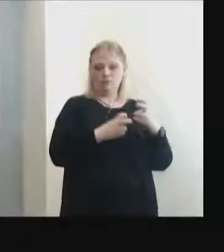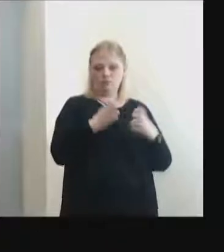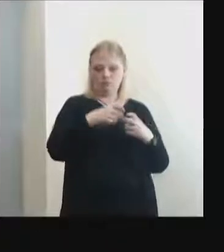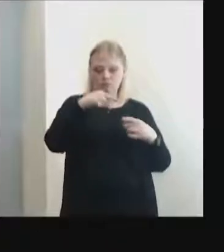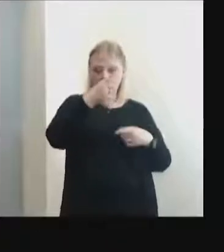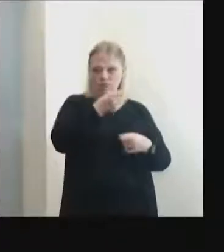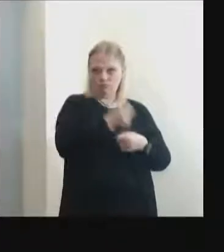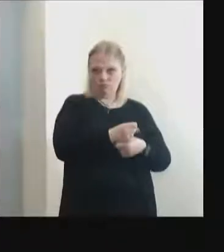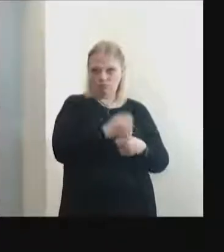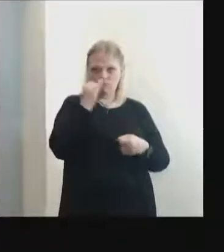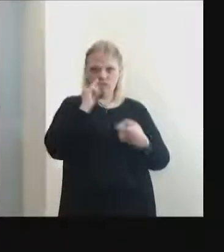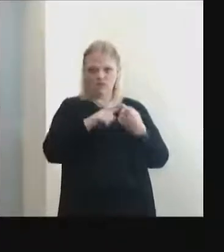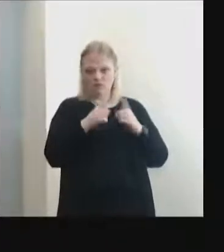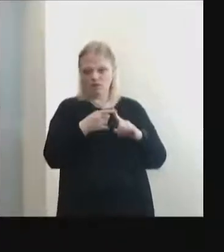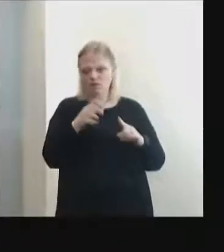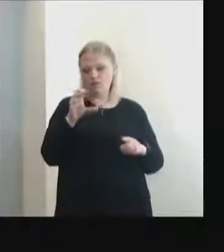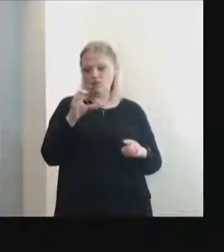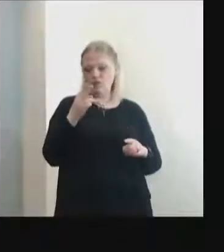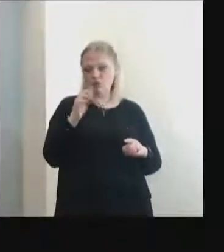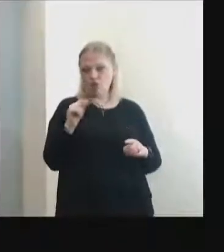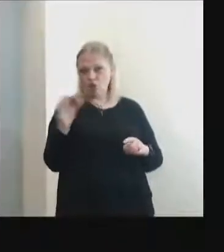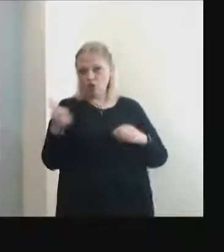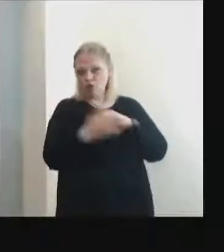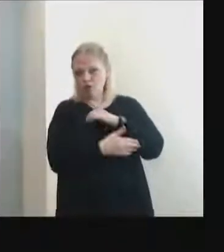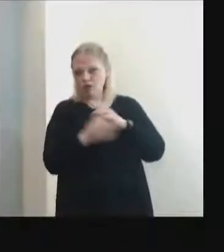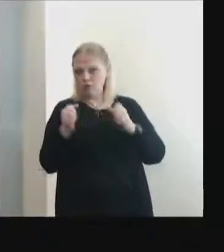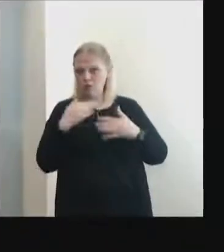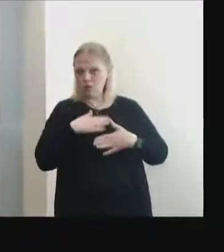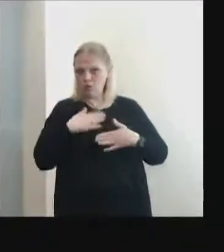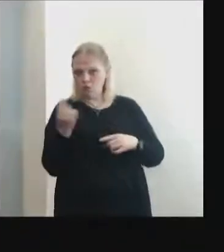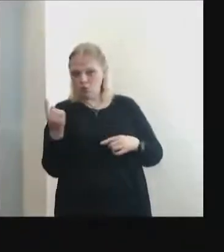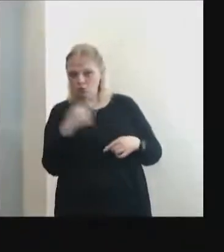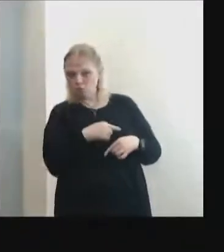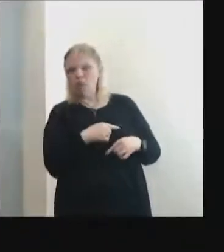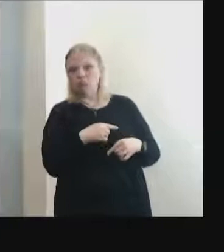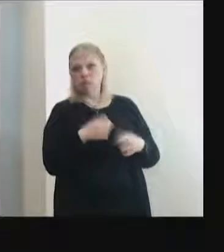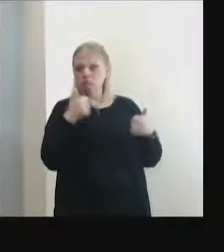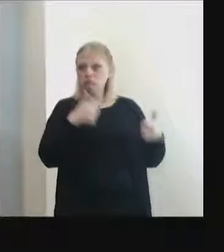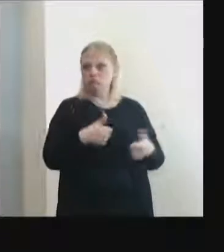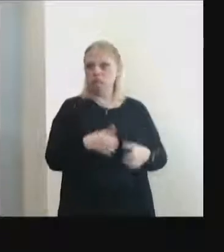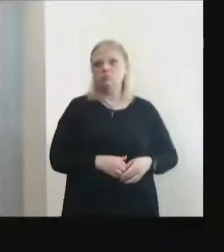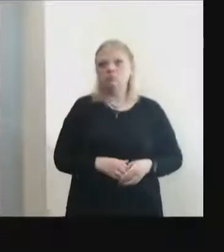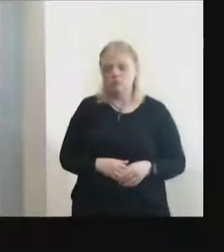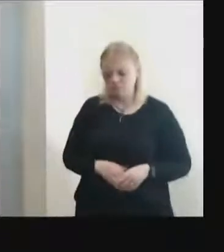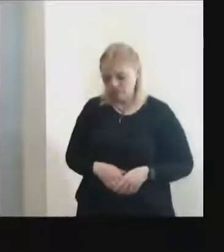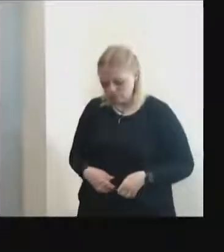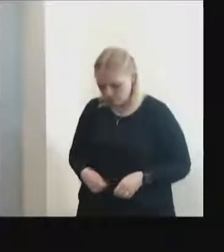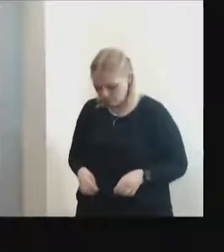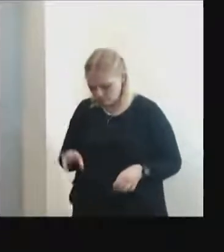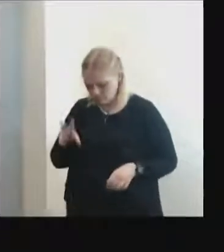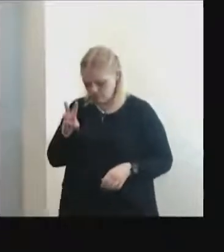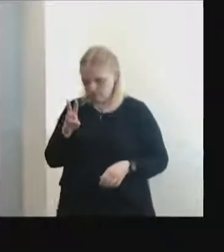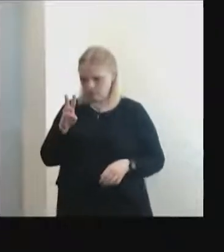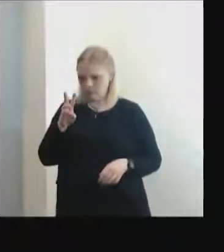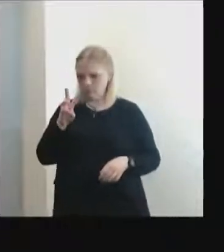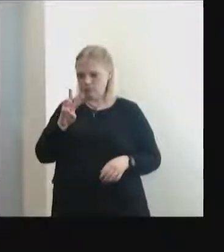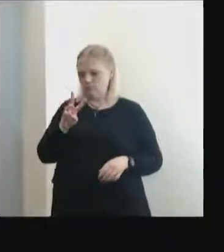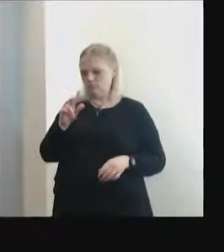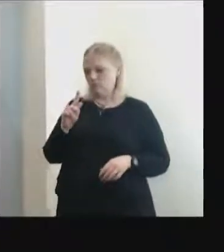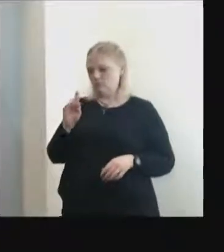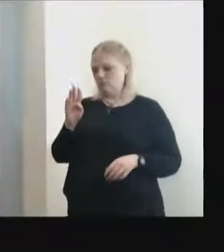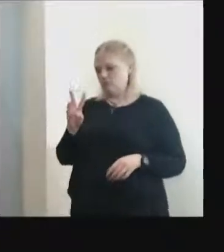this year. And if our friends from Chautauqua and other counties can enjoy our fair, we'll be all better for it. WKBW, Channel 7.